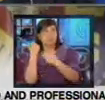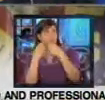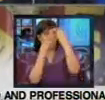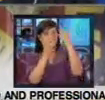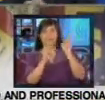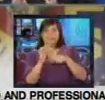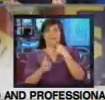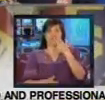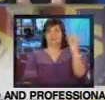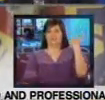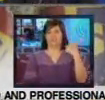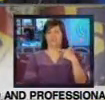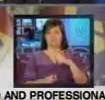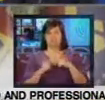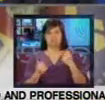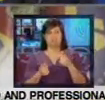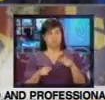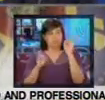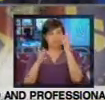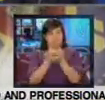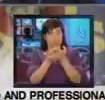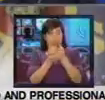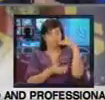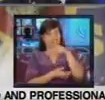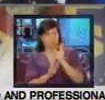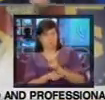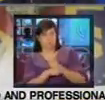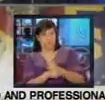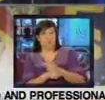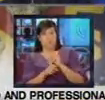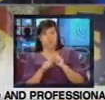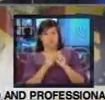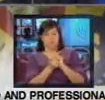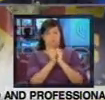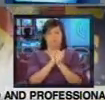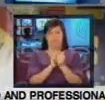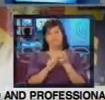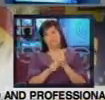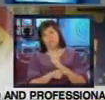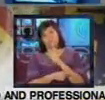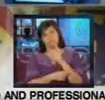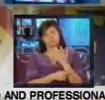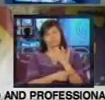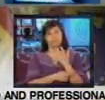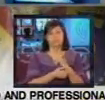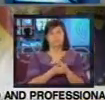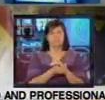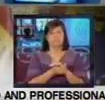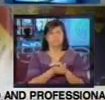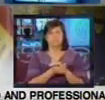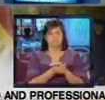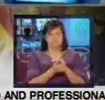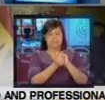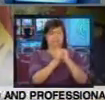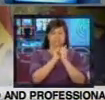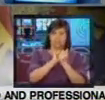So you want to shake up the economy? Okay, so the transformation comes from the